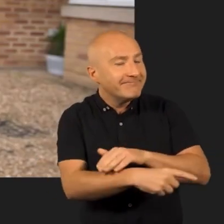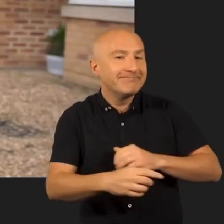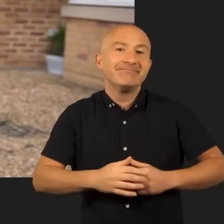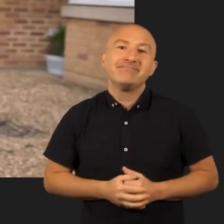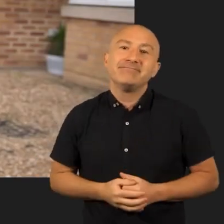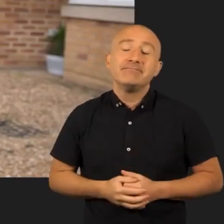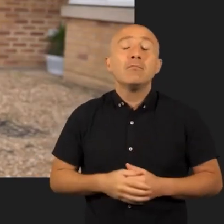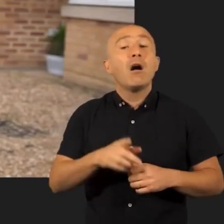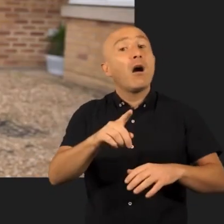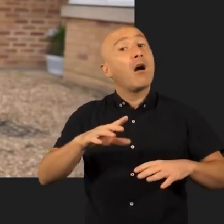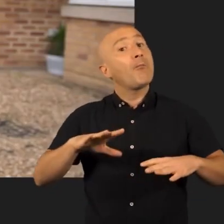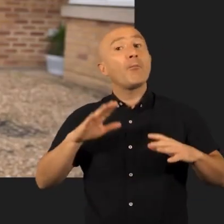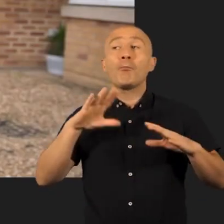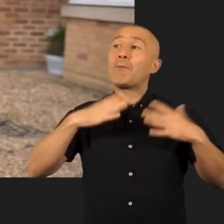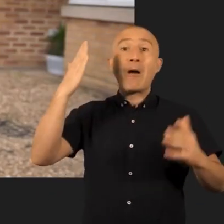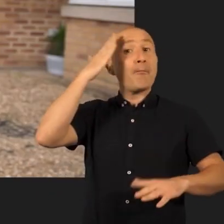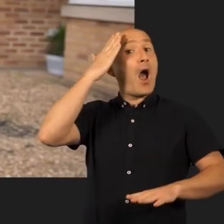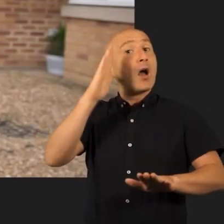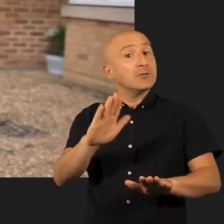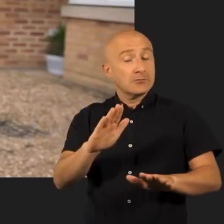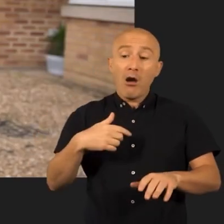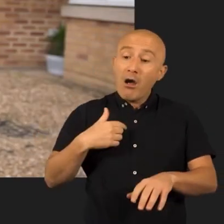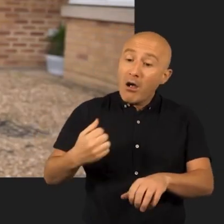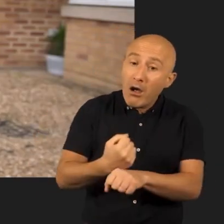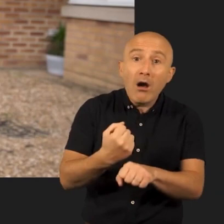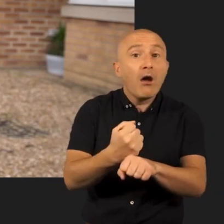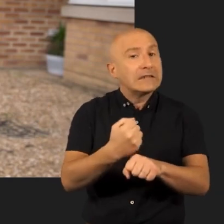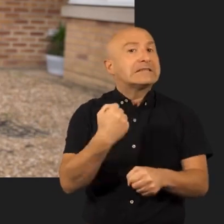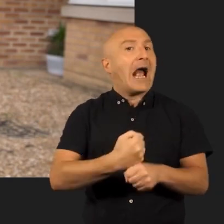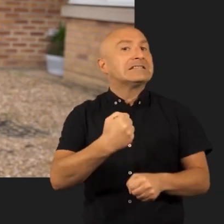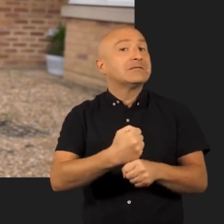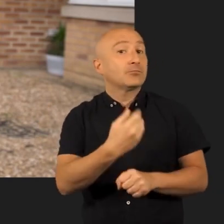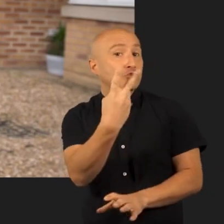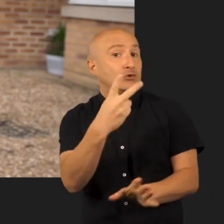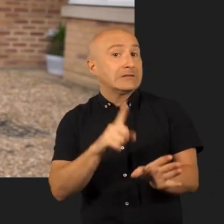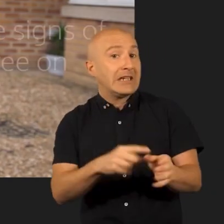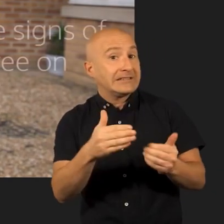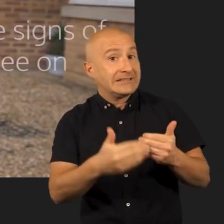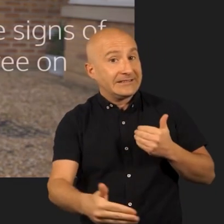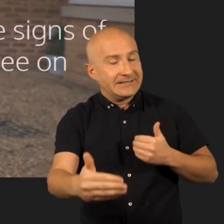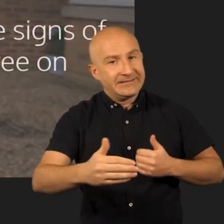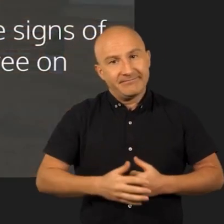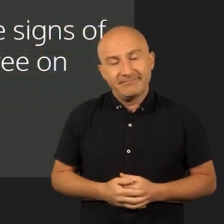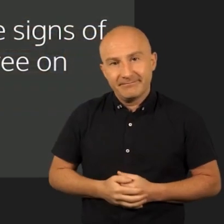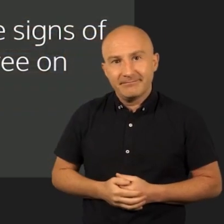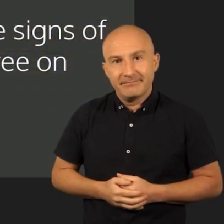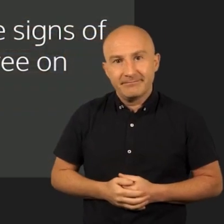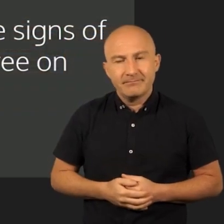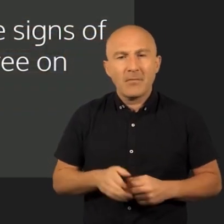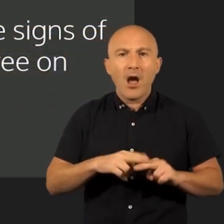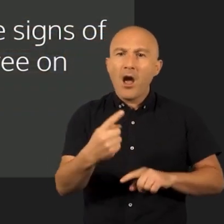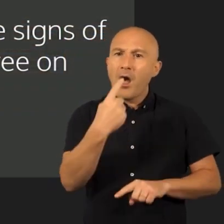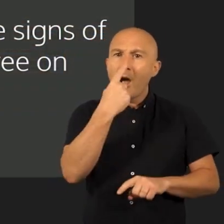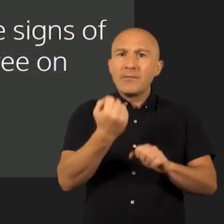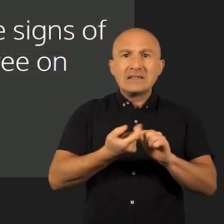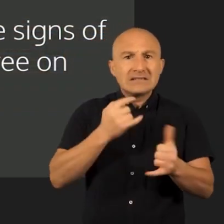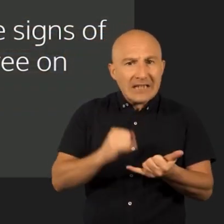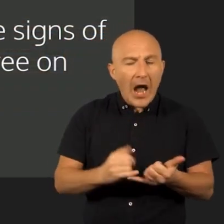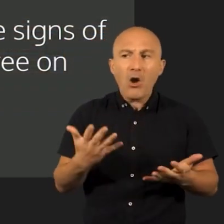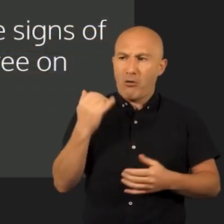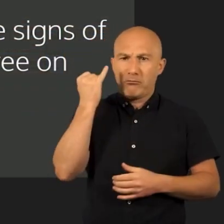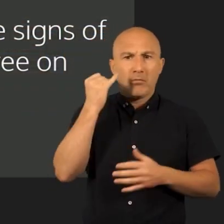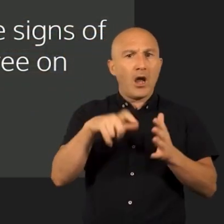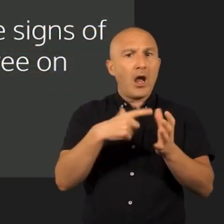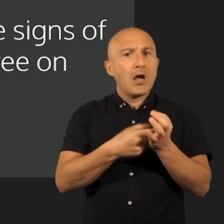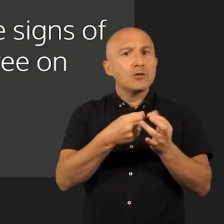we have left. And for extra peace of mind, all the work we do is guaranteed for 2 years. If you smell gas